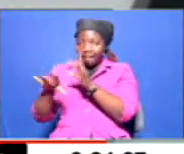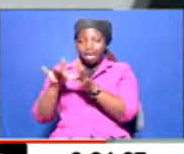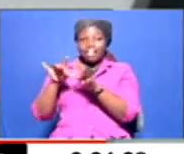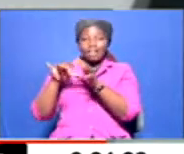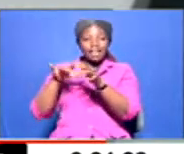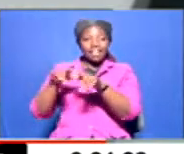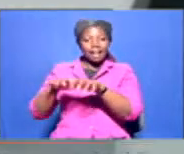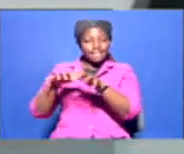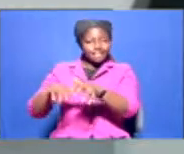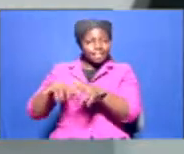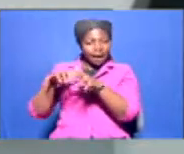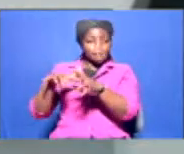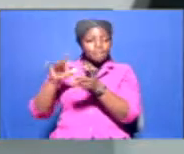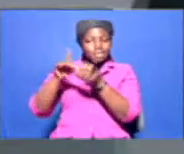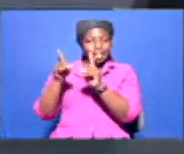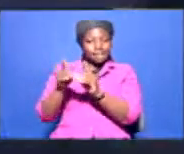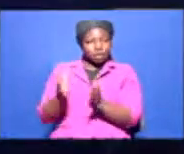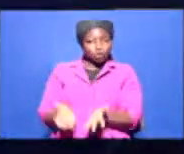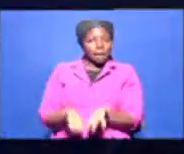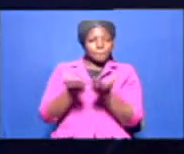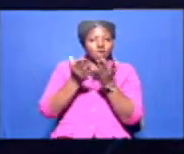yields.